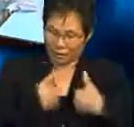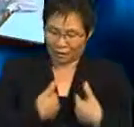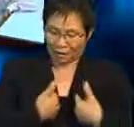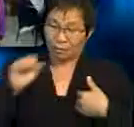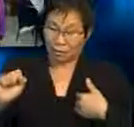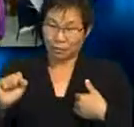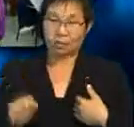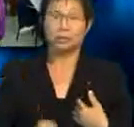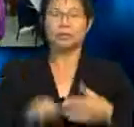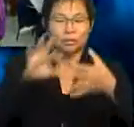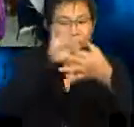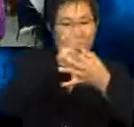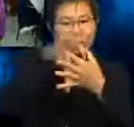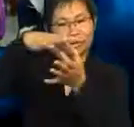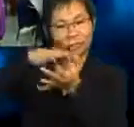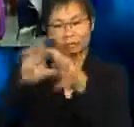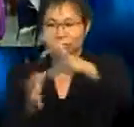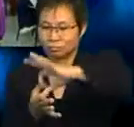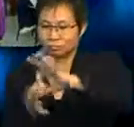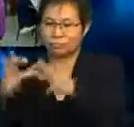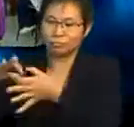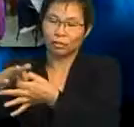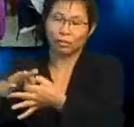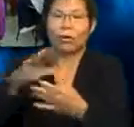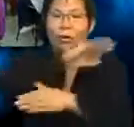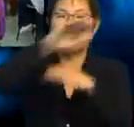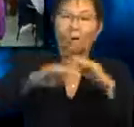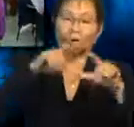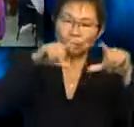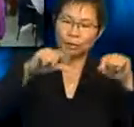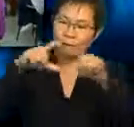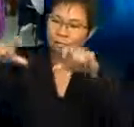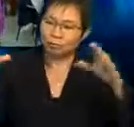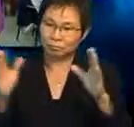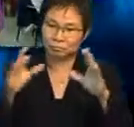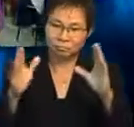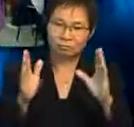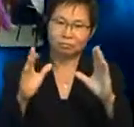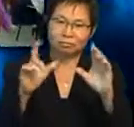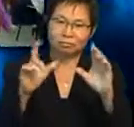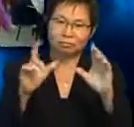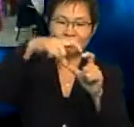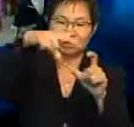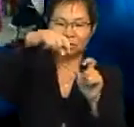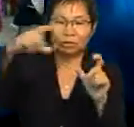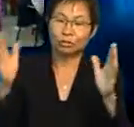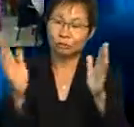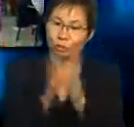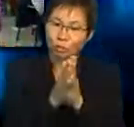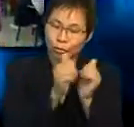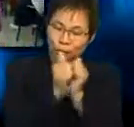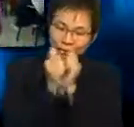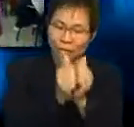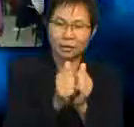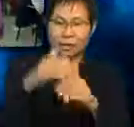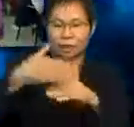different animals. So you have to join all the pieces together.